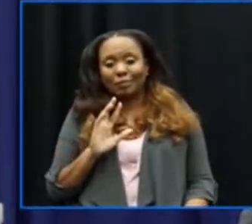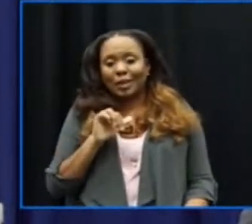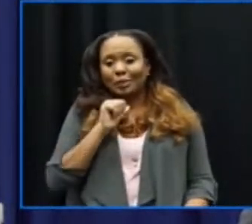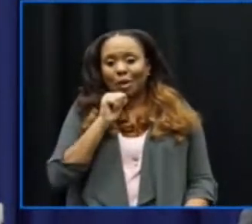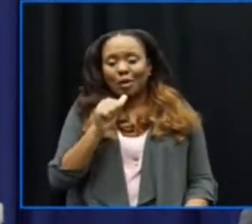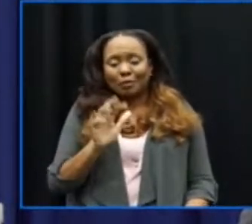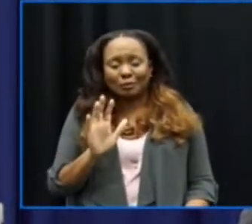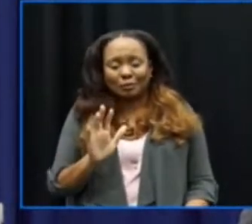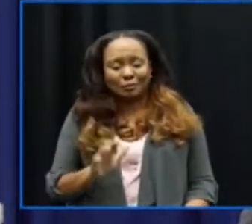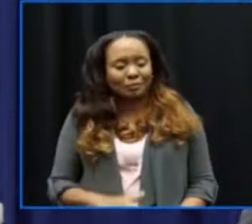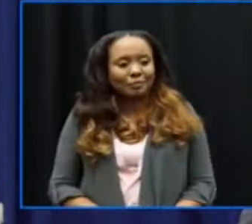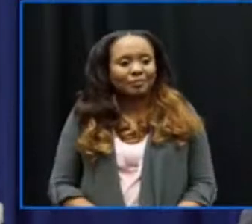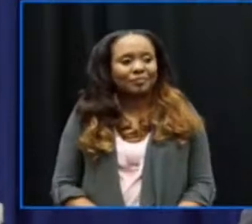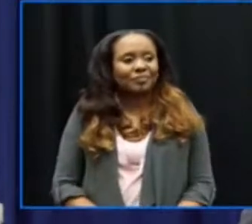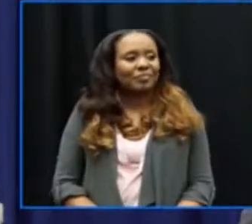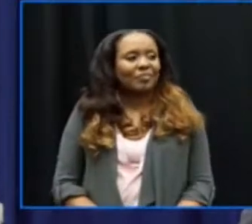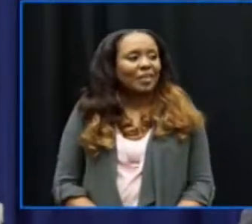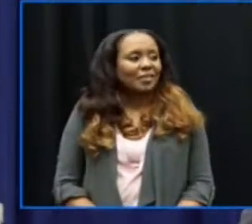But the point is